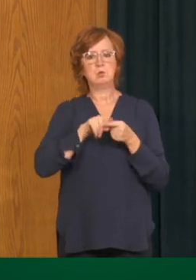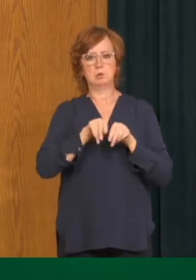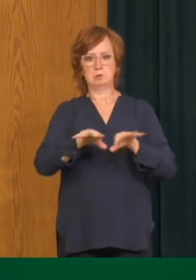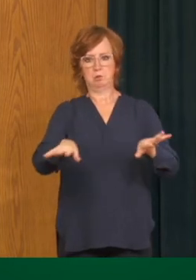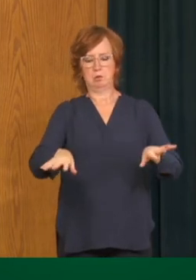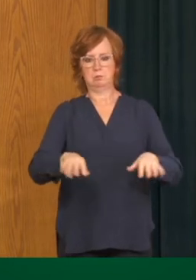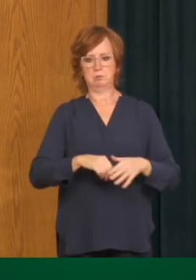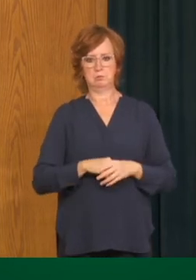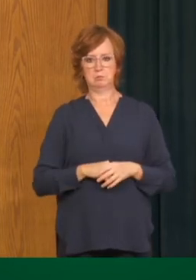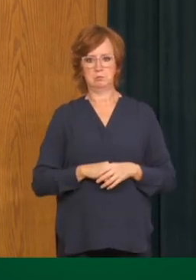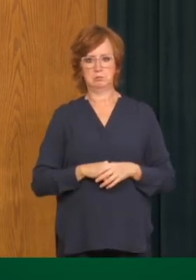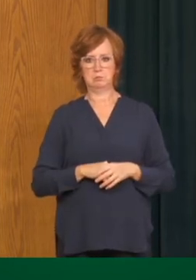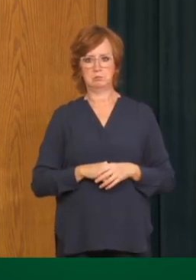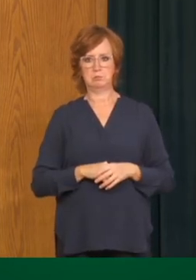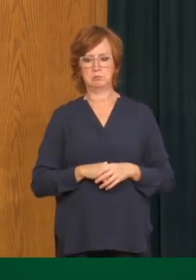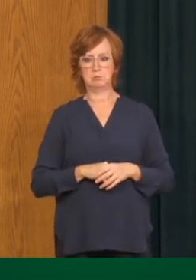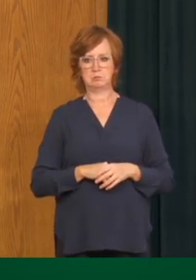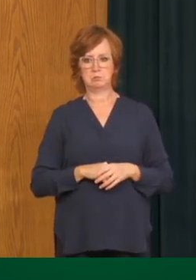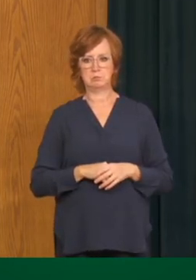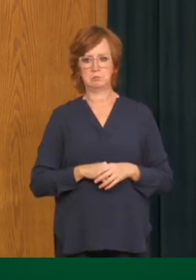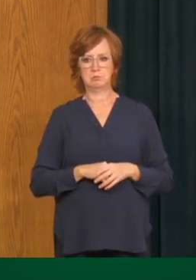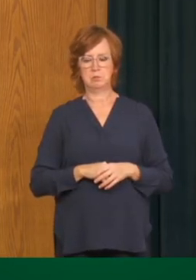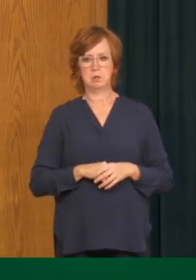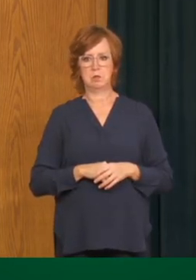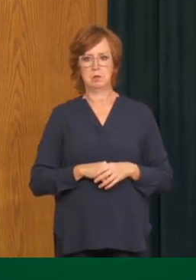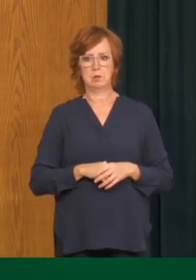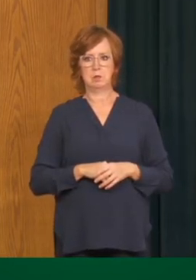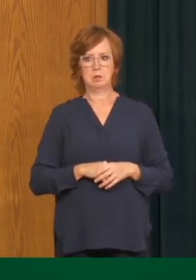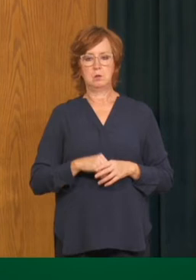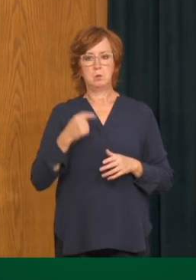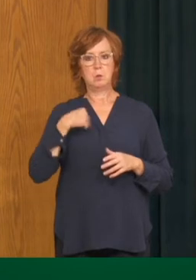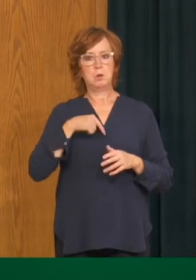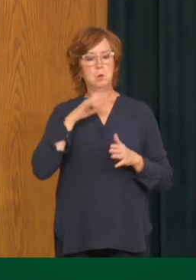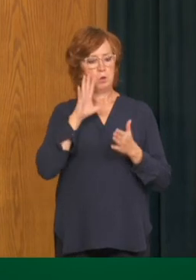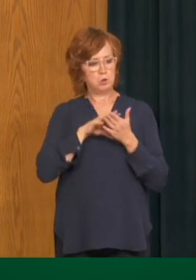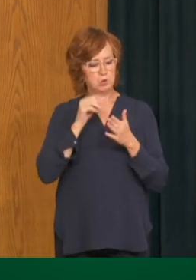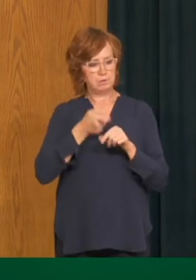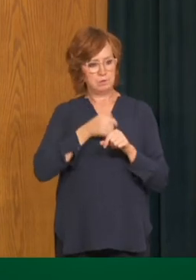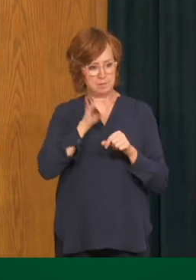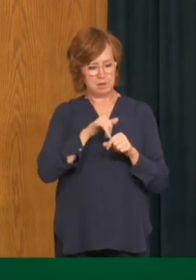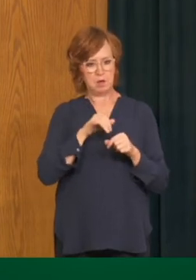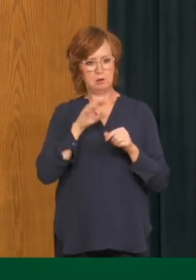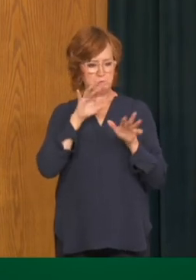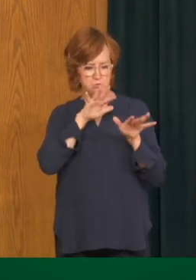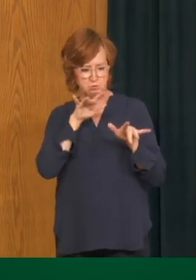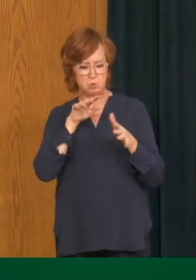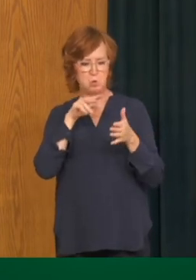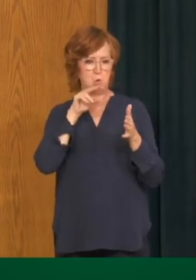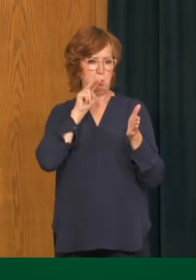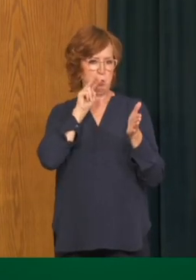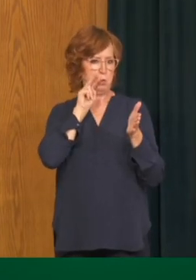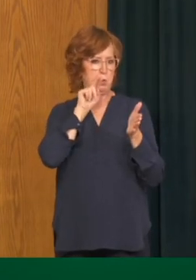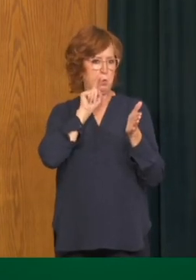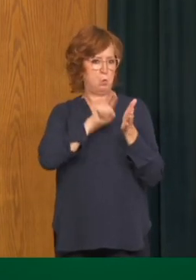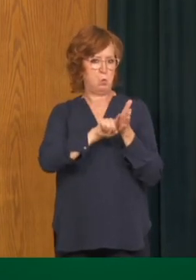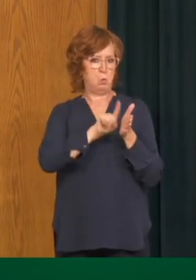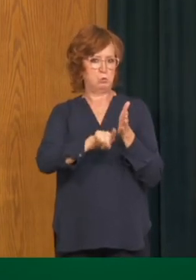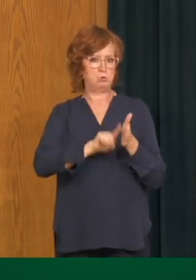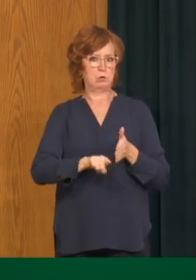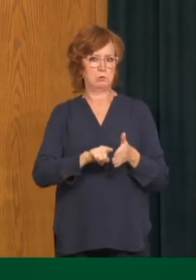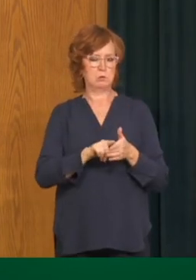will continue to have to monitor that and learn from that and reevaluate our planning and